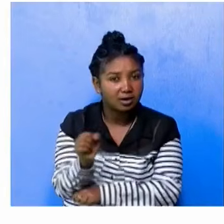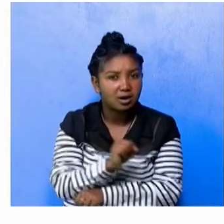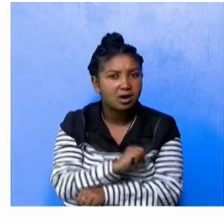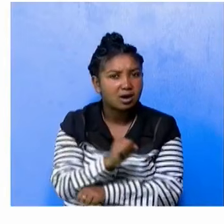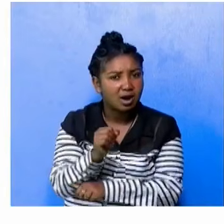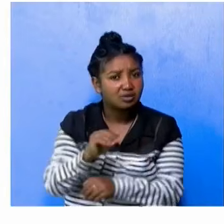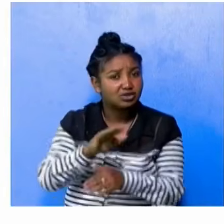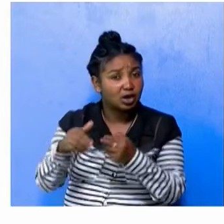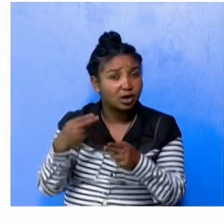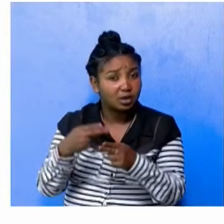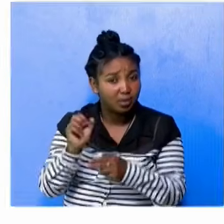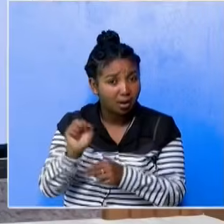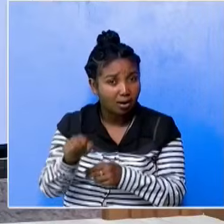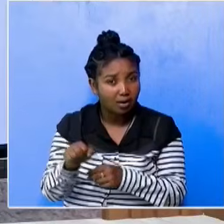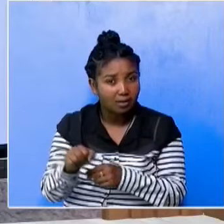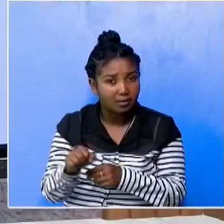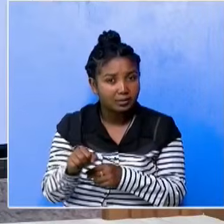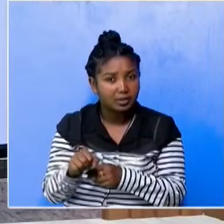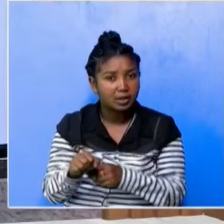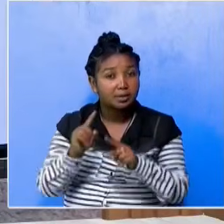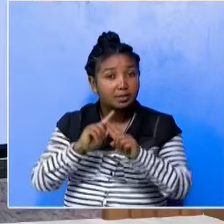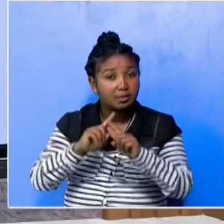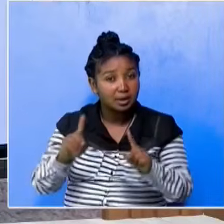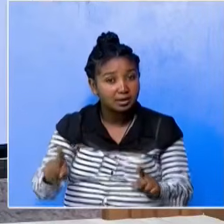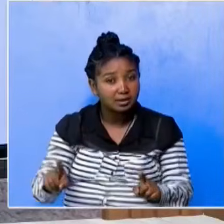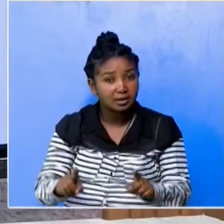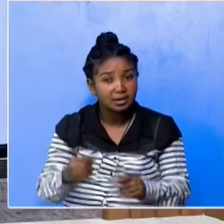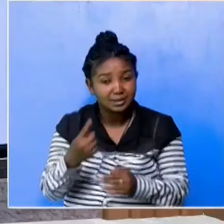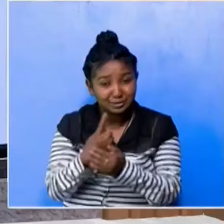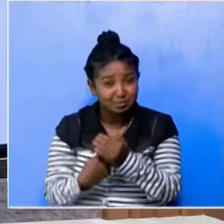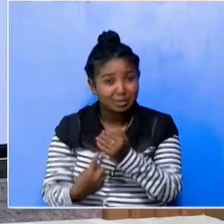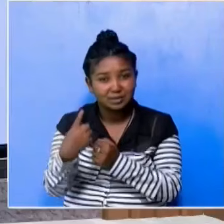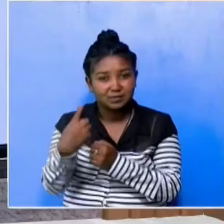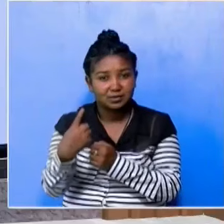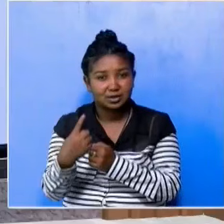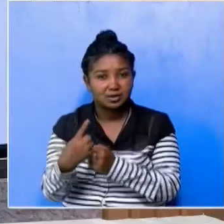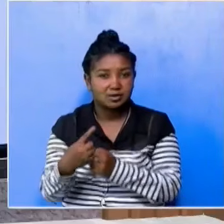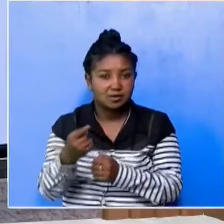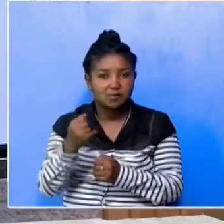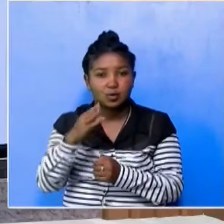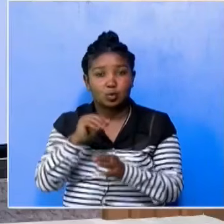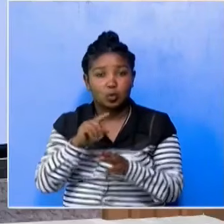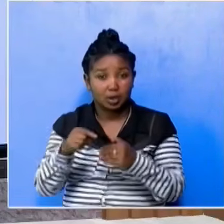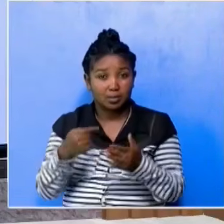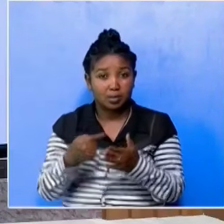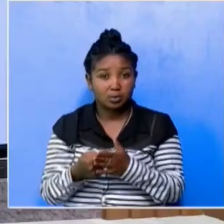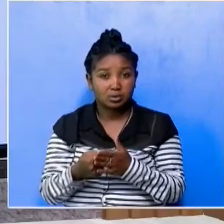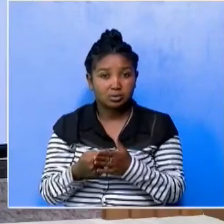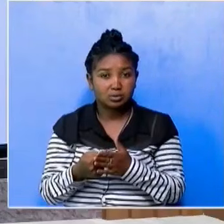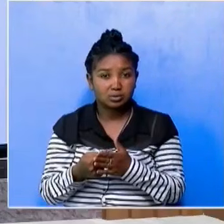is the general name. But if it is specific, if we're talking about